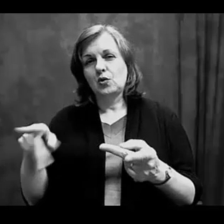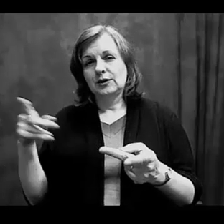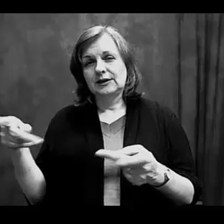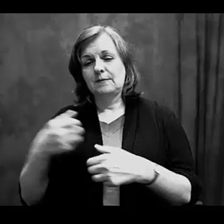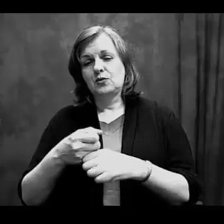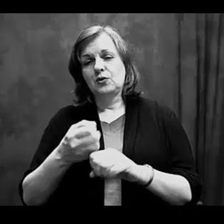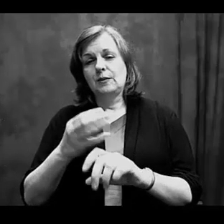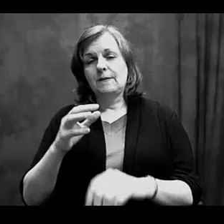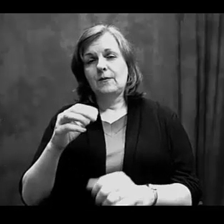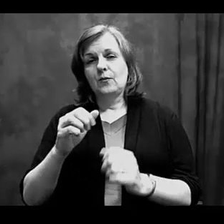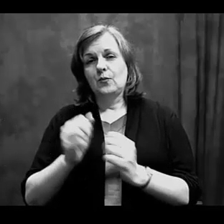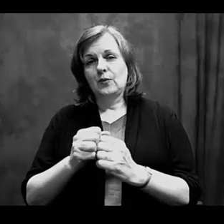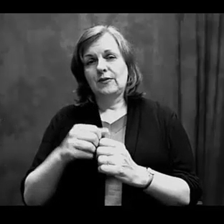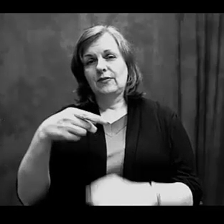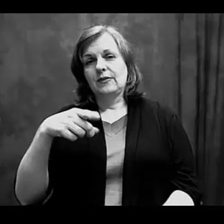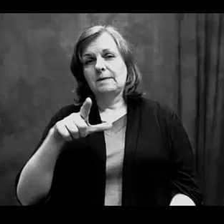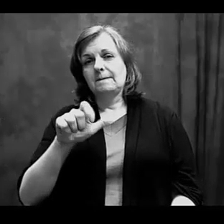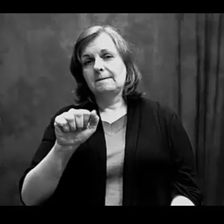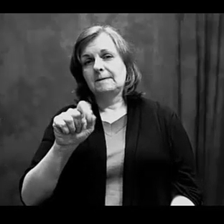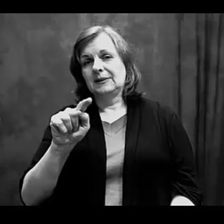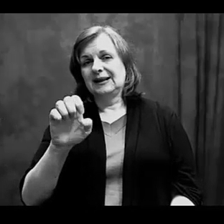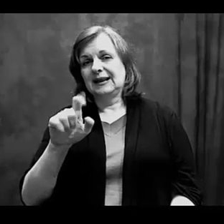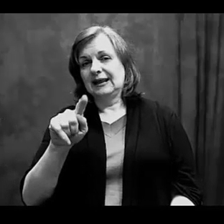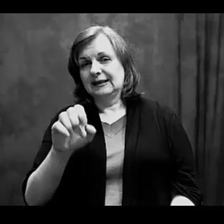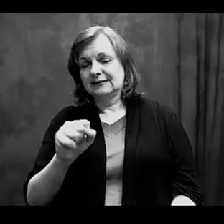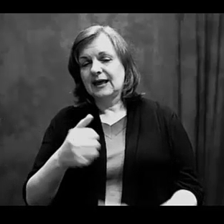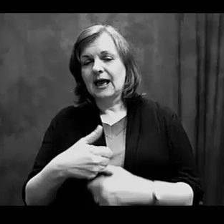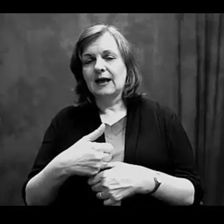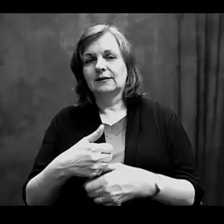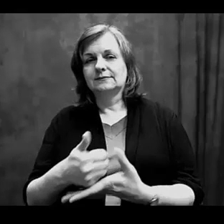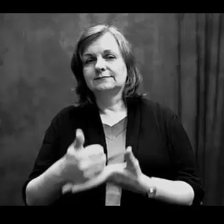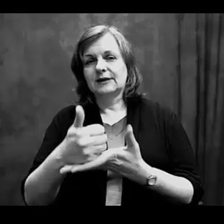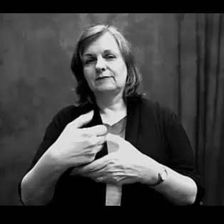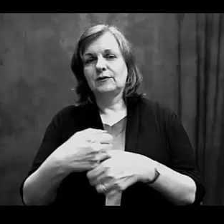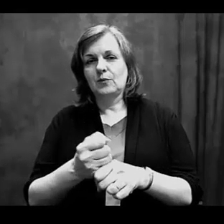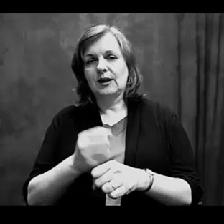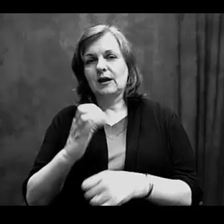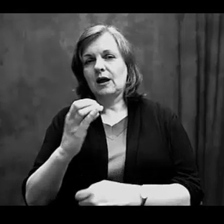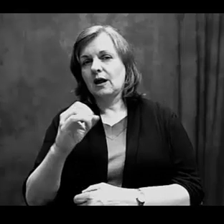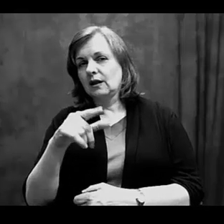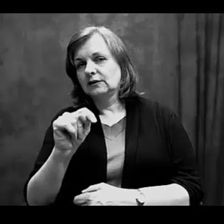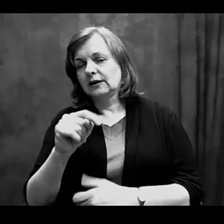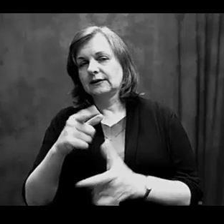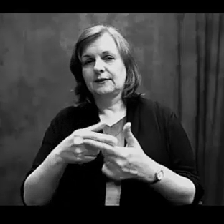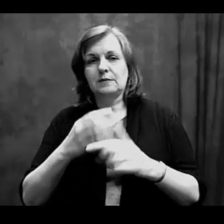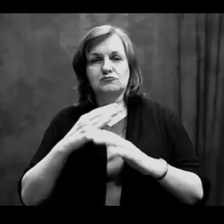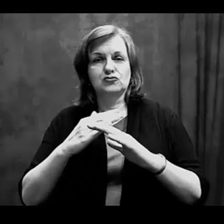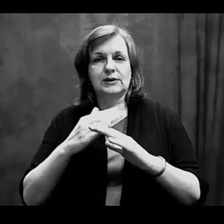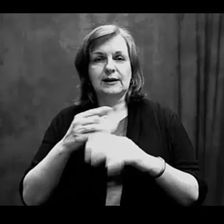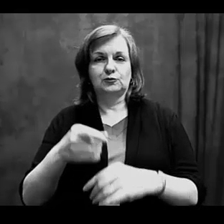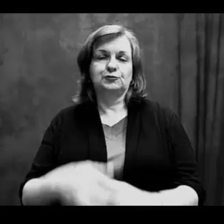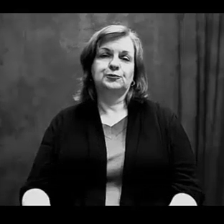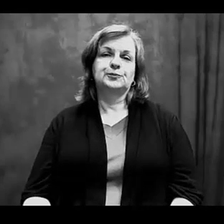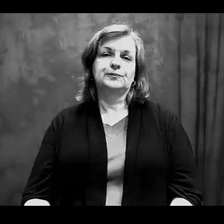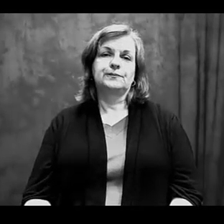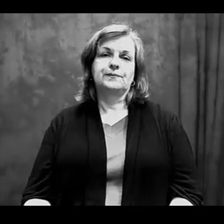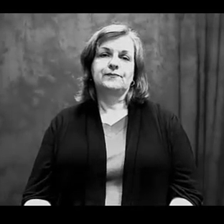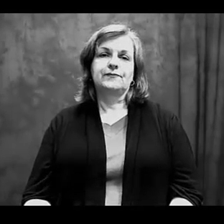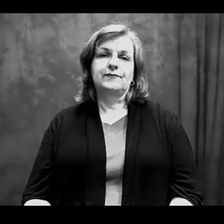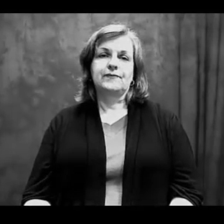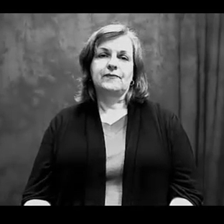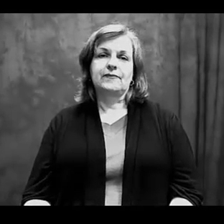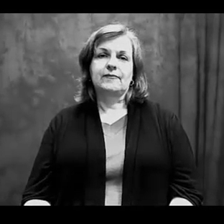along with them. We'll look at these. These are proteins that are actually produced by the platelets that help clot and help